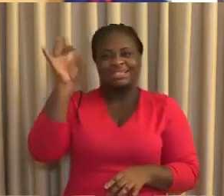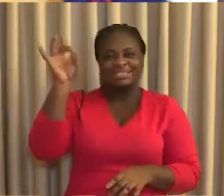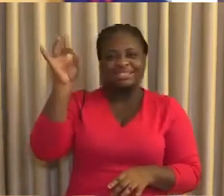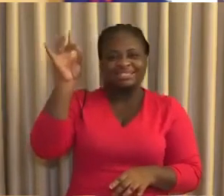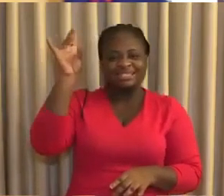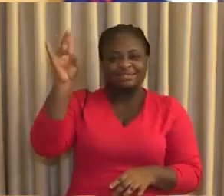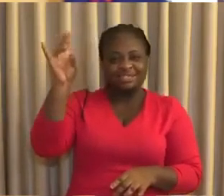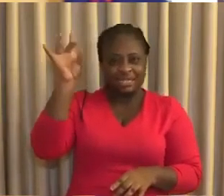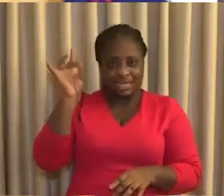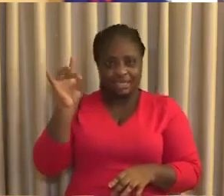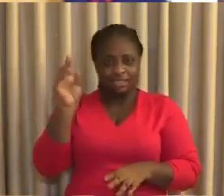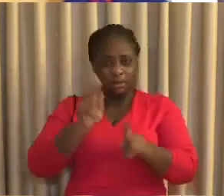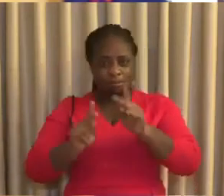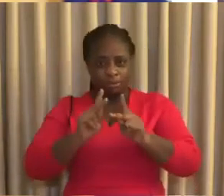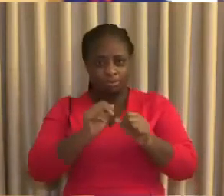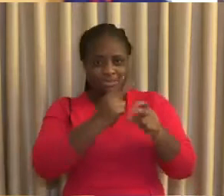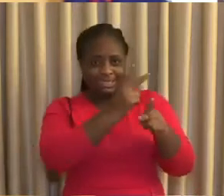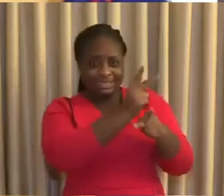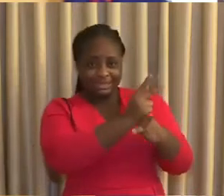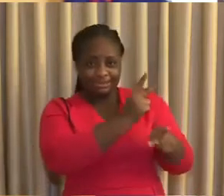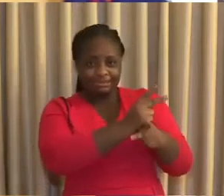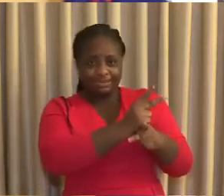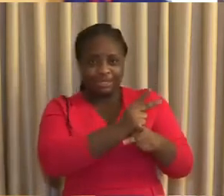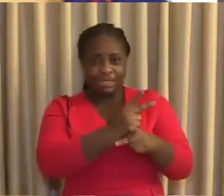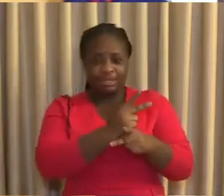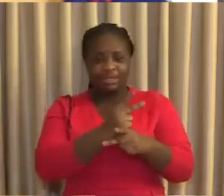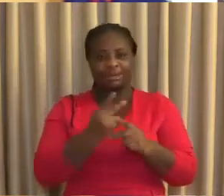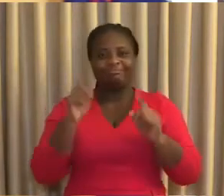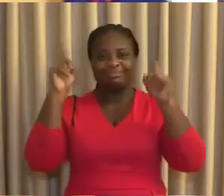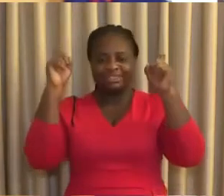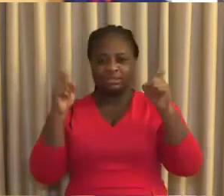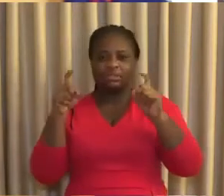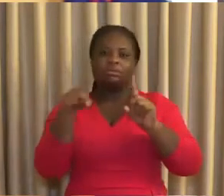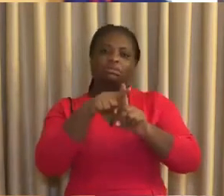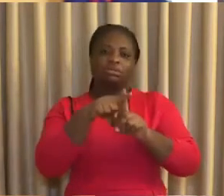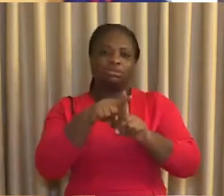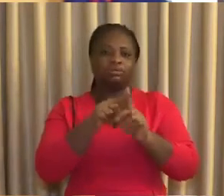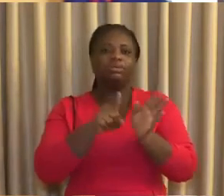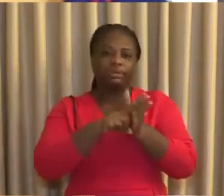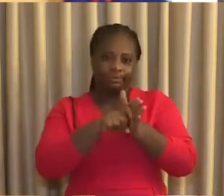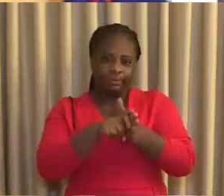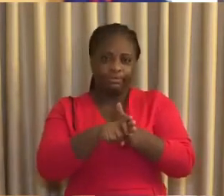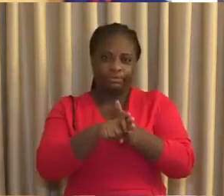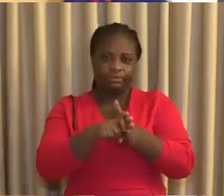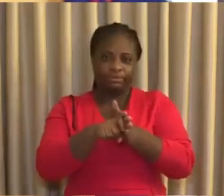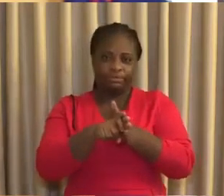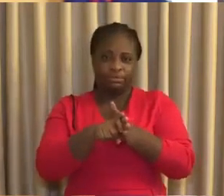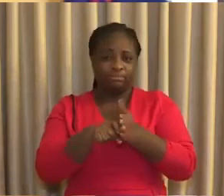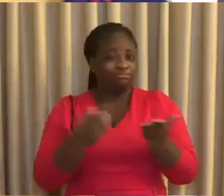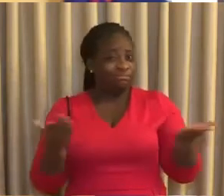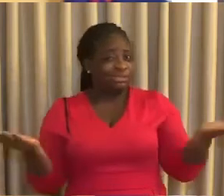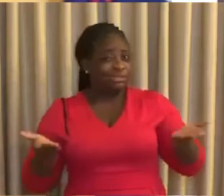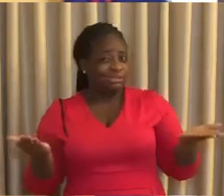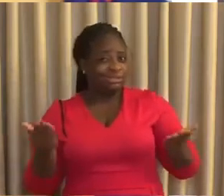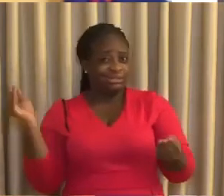the persons put under quarantine have since tested positive for the virus. It is these